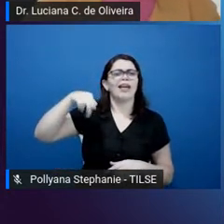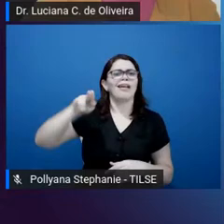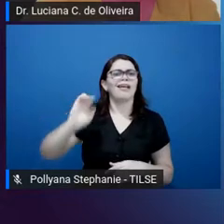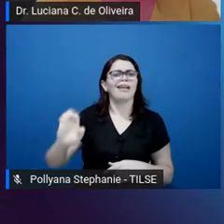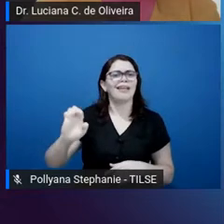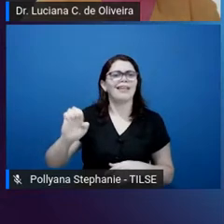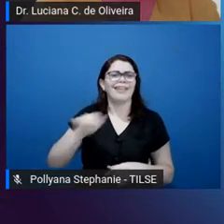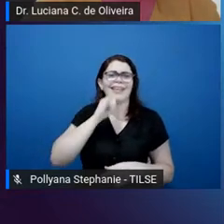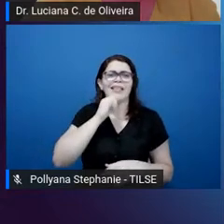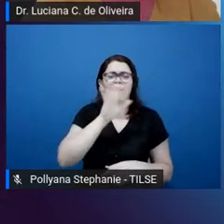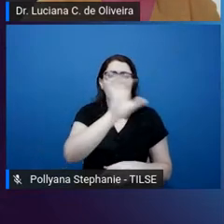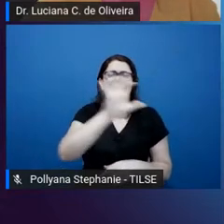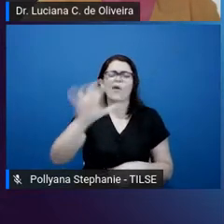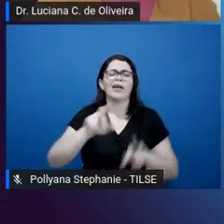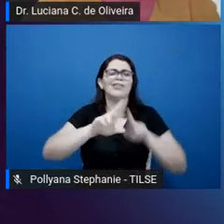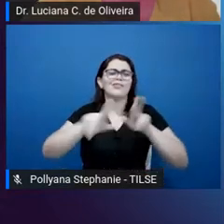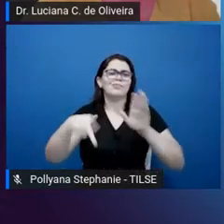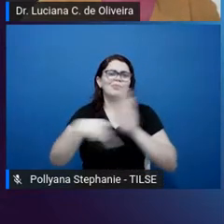that.